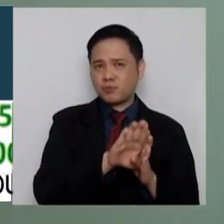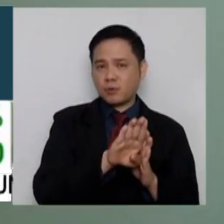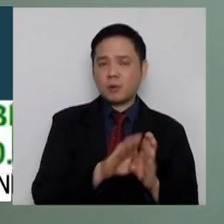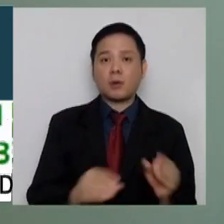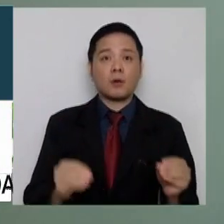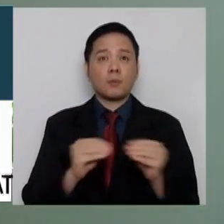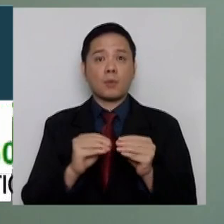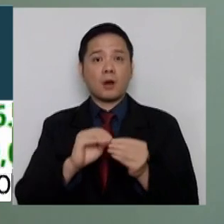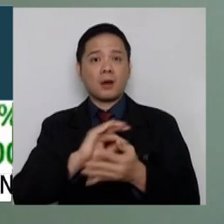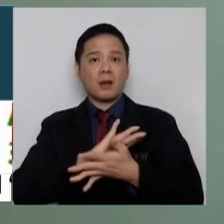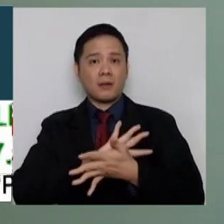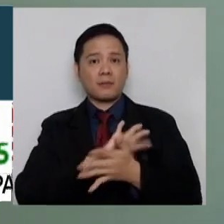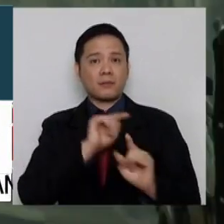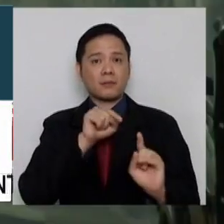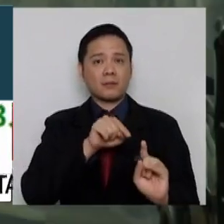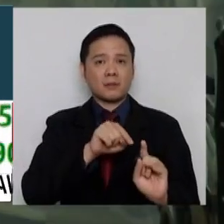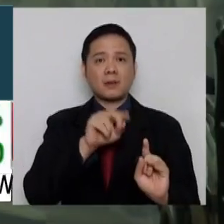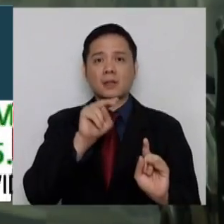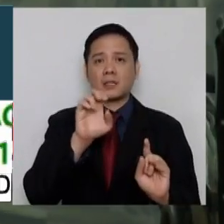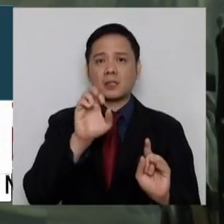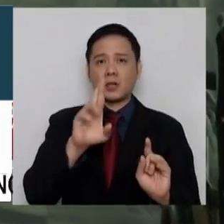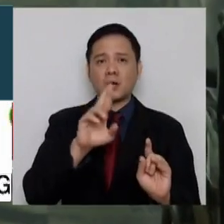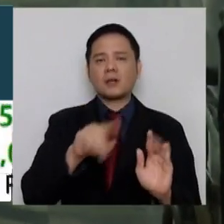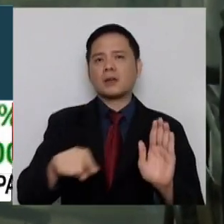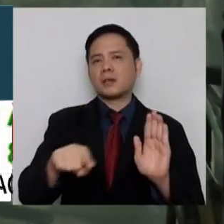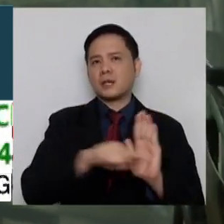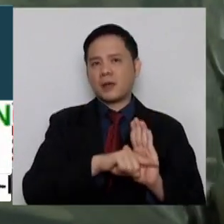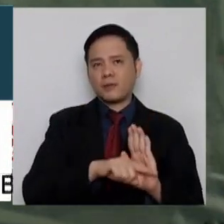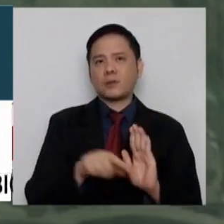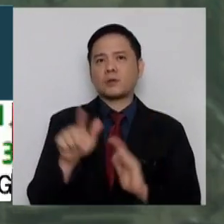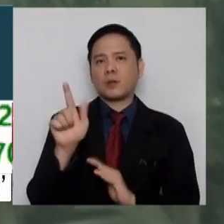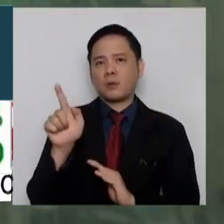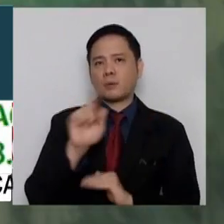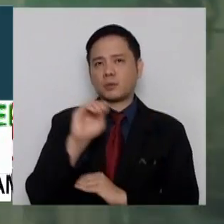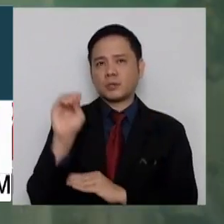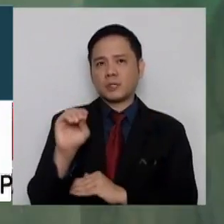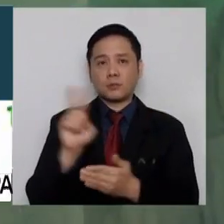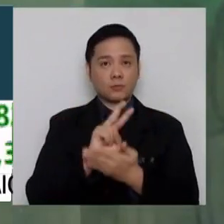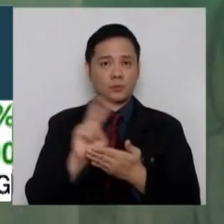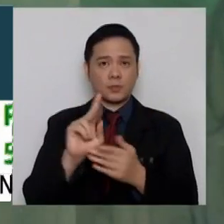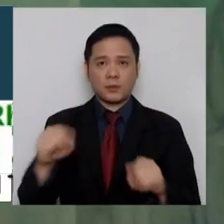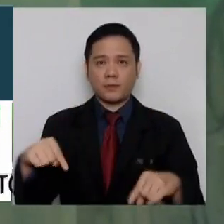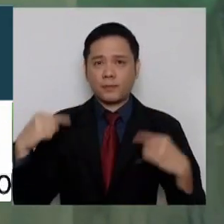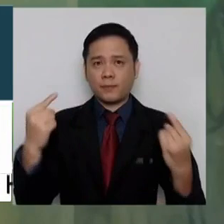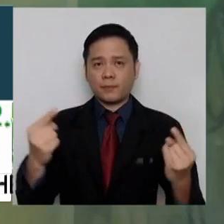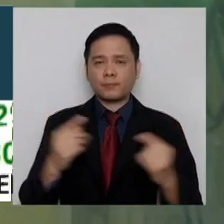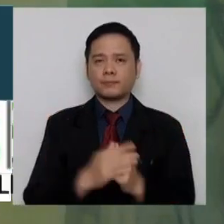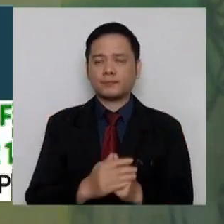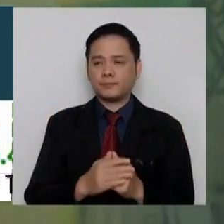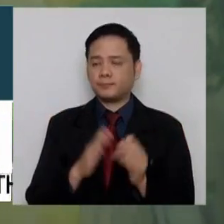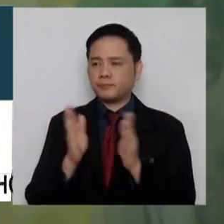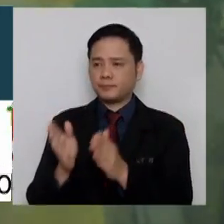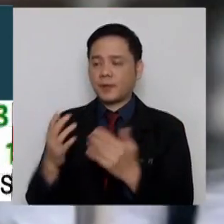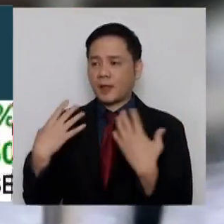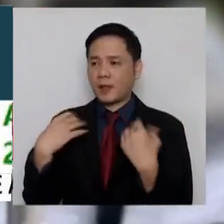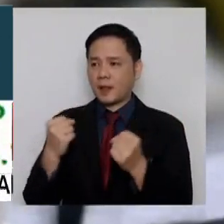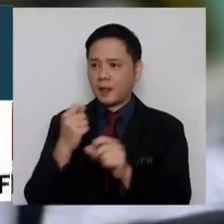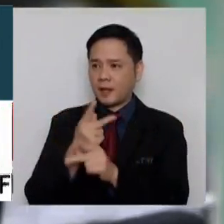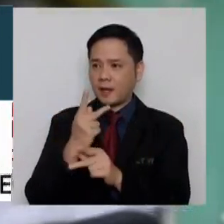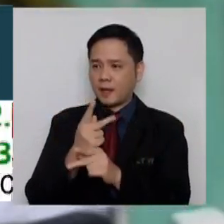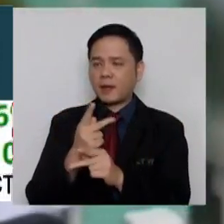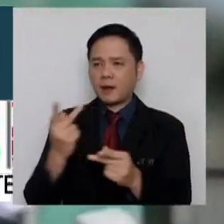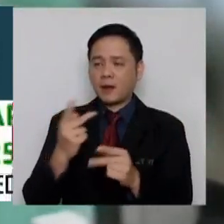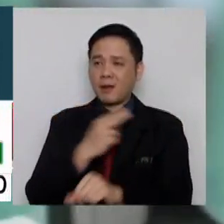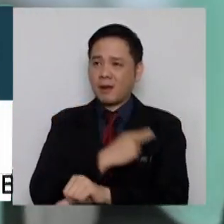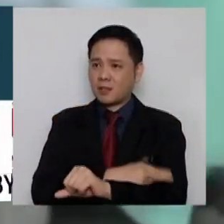the National Capital Region was at -26% in the past 2 weeks, while healthcare utilization and intensive care unit